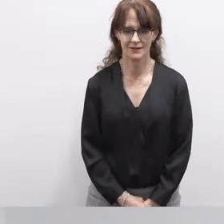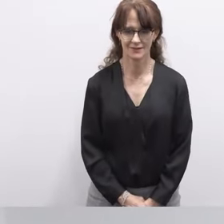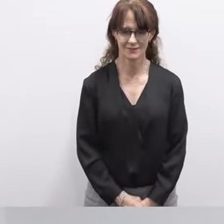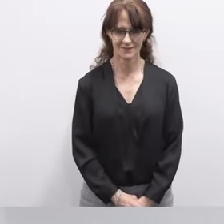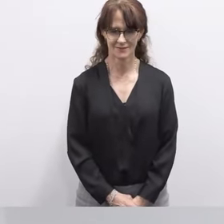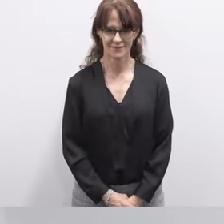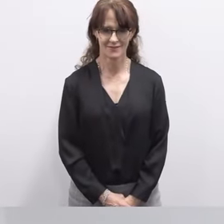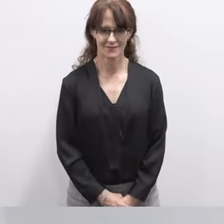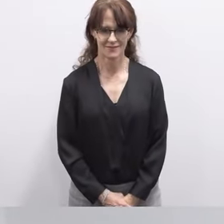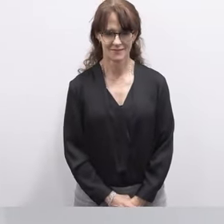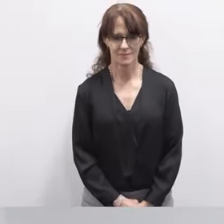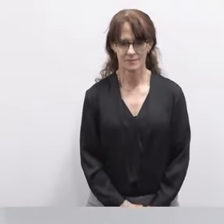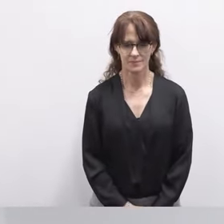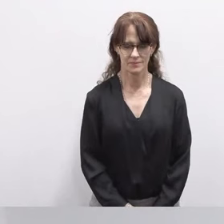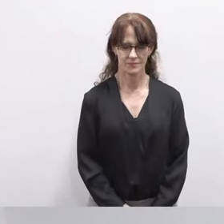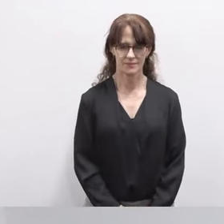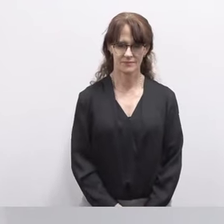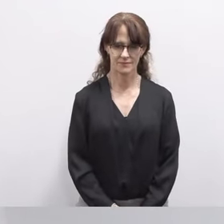Serena Sampson.